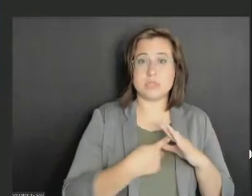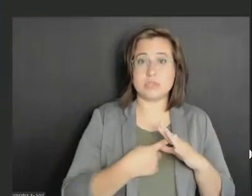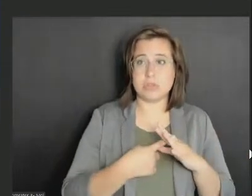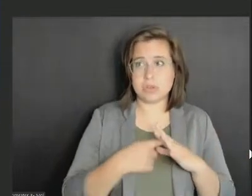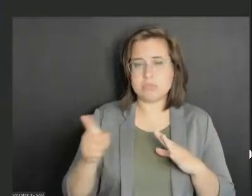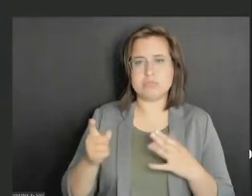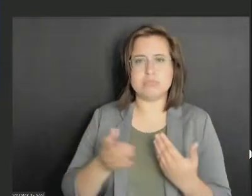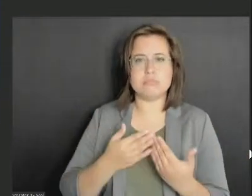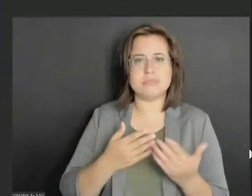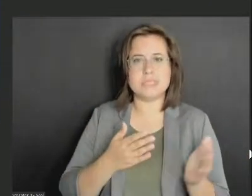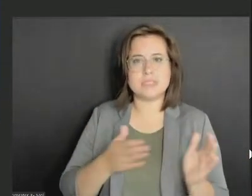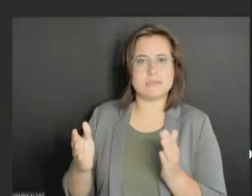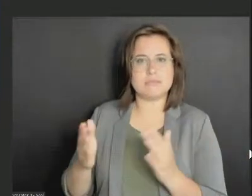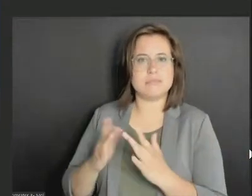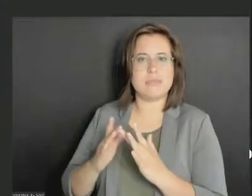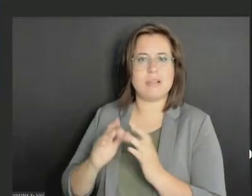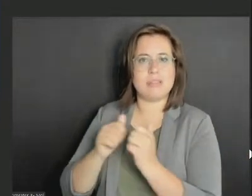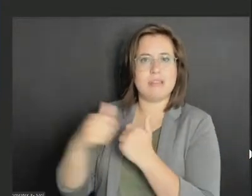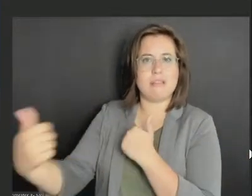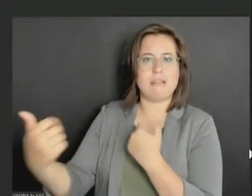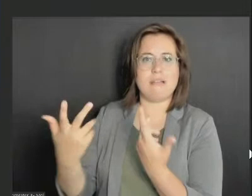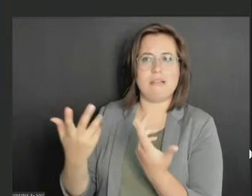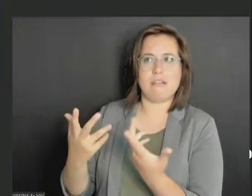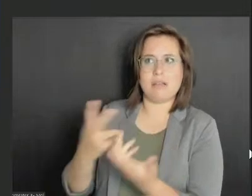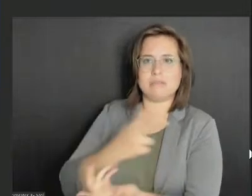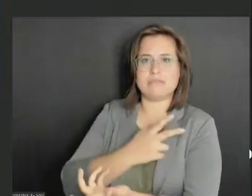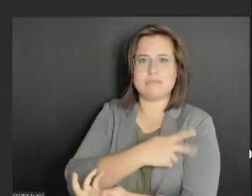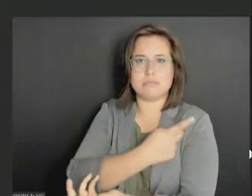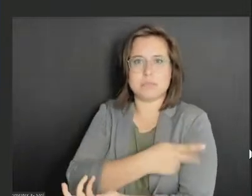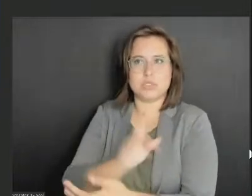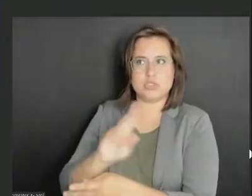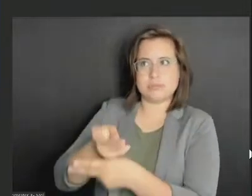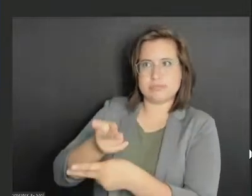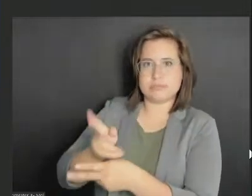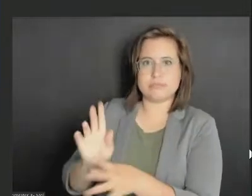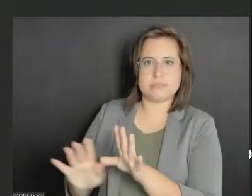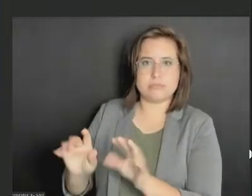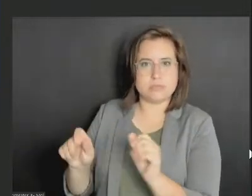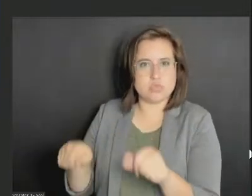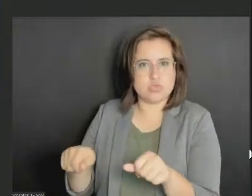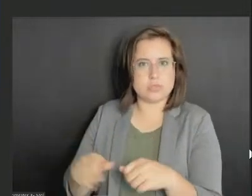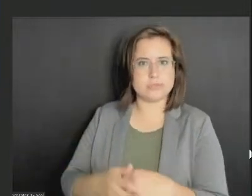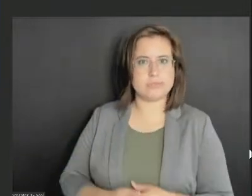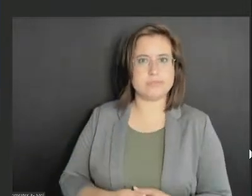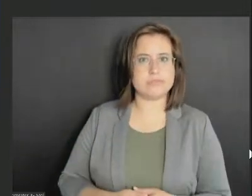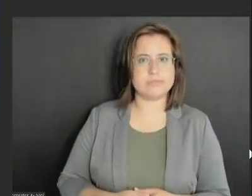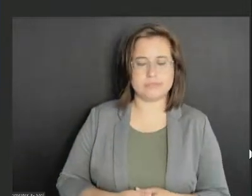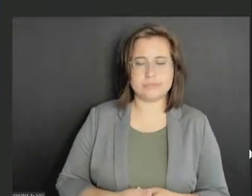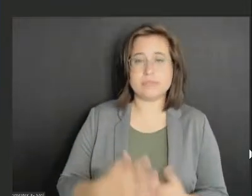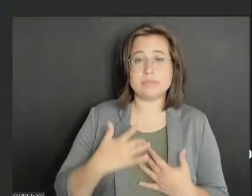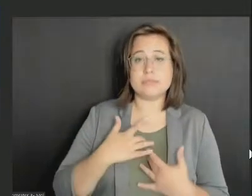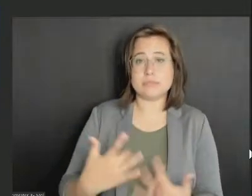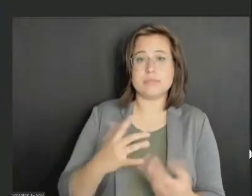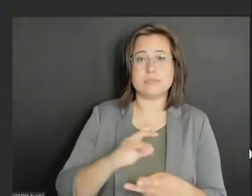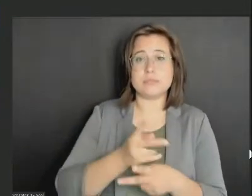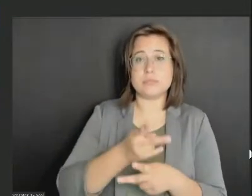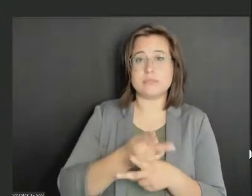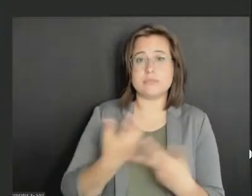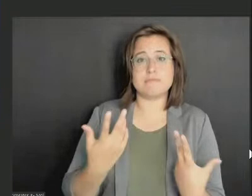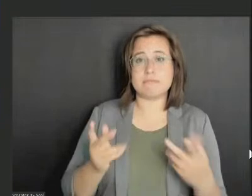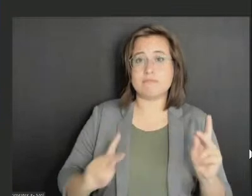to telemedicine and telehealth to treat their patient panels. We take care of primarily uninsured